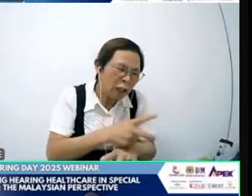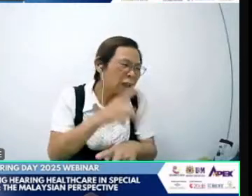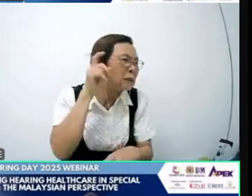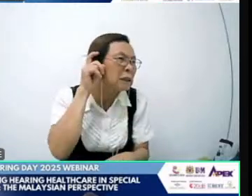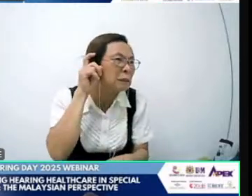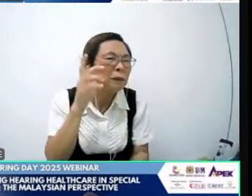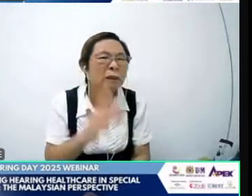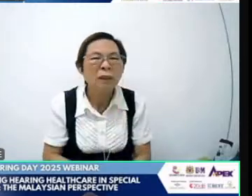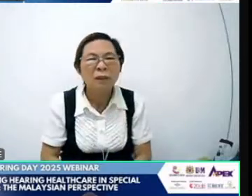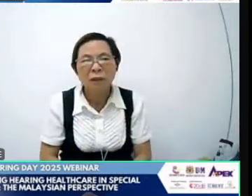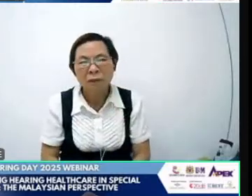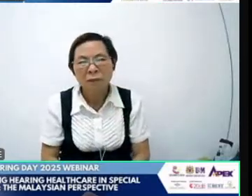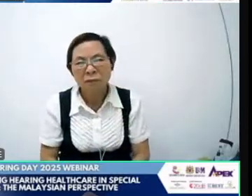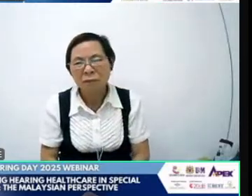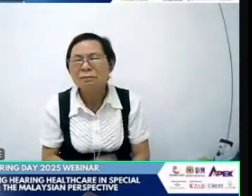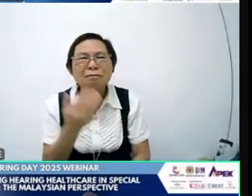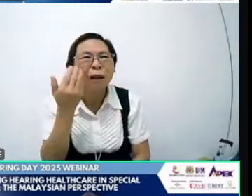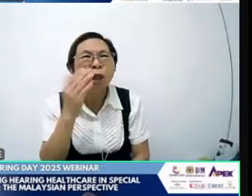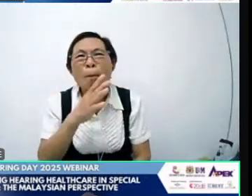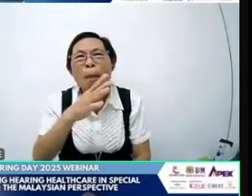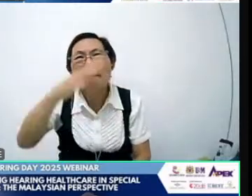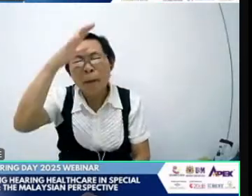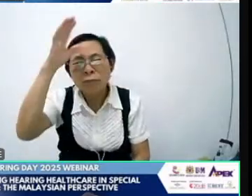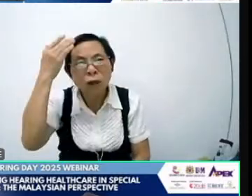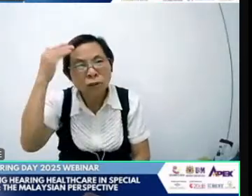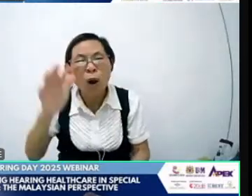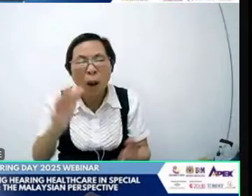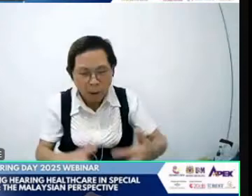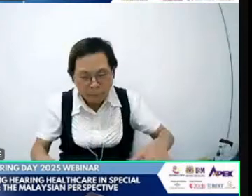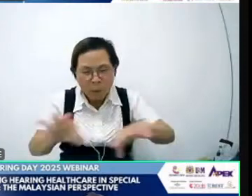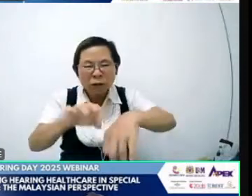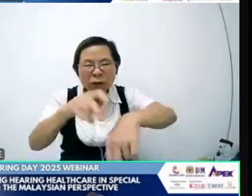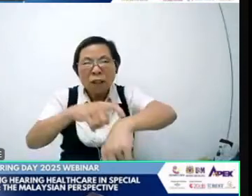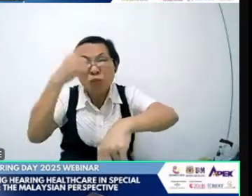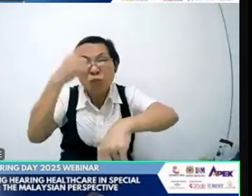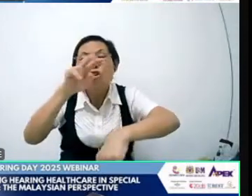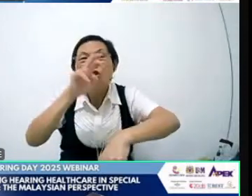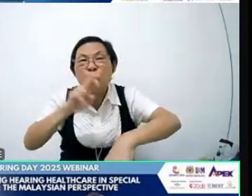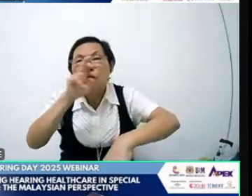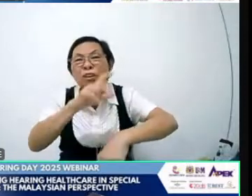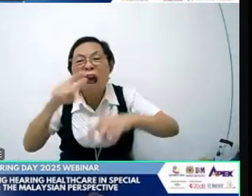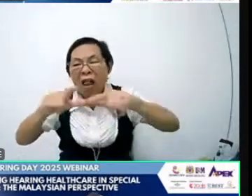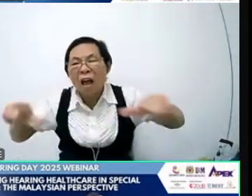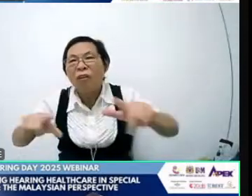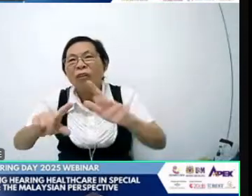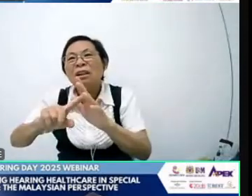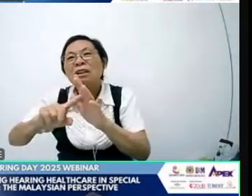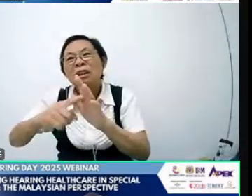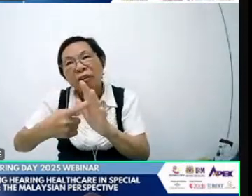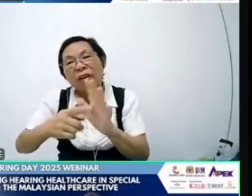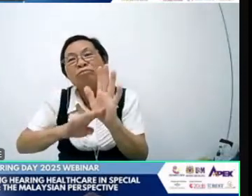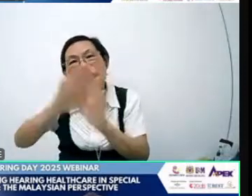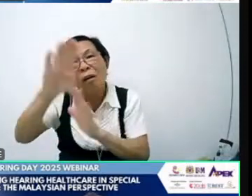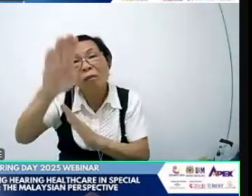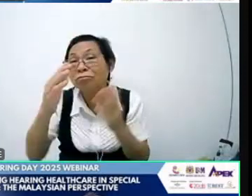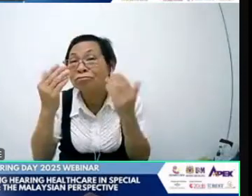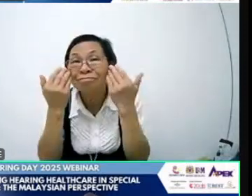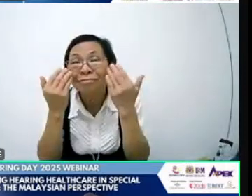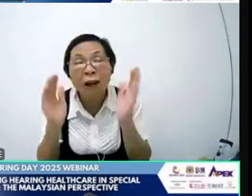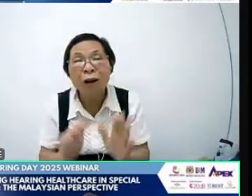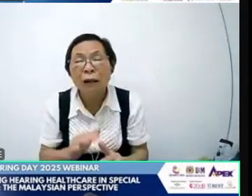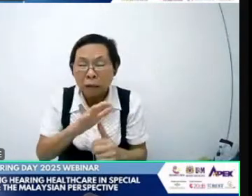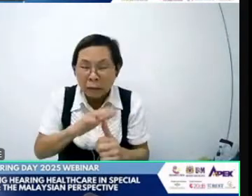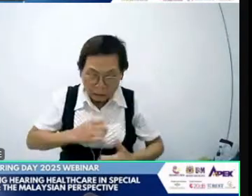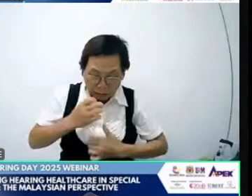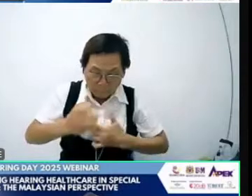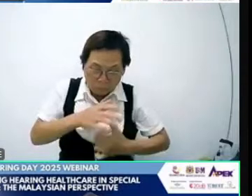They don't always realize how crucial full-time use is for speech and language development. Emotional stress can make the